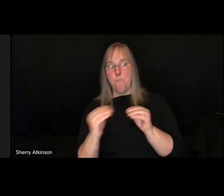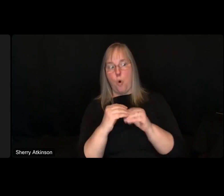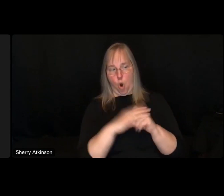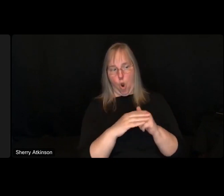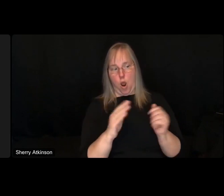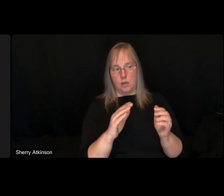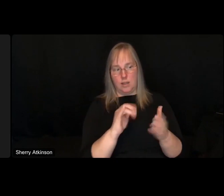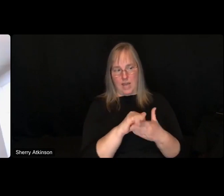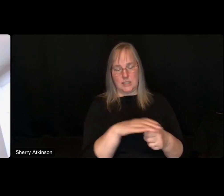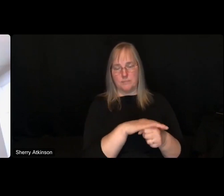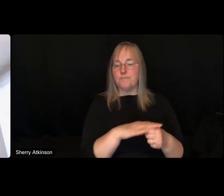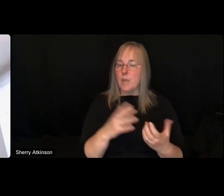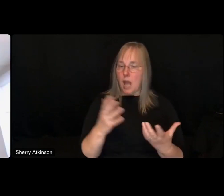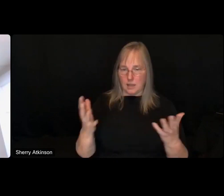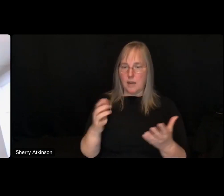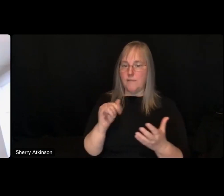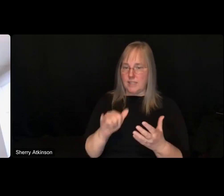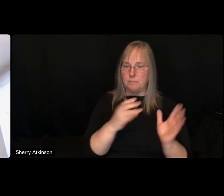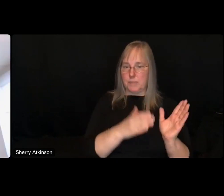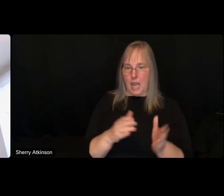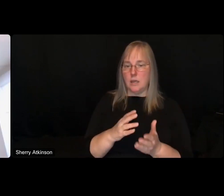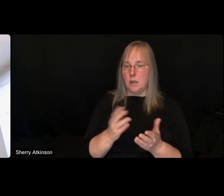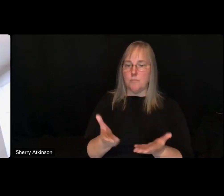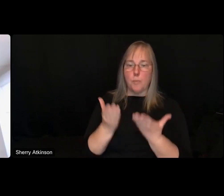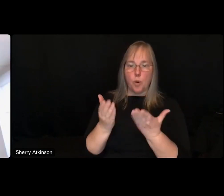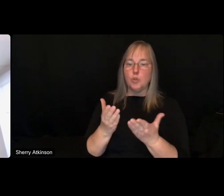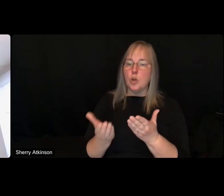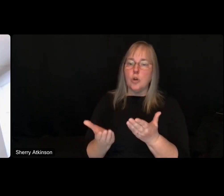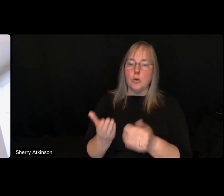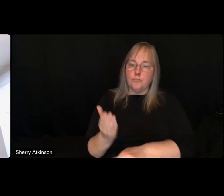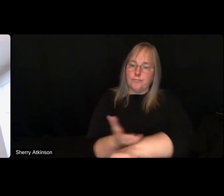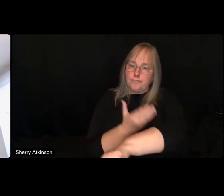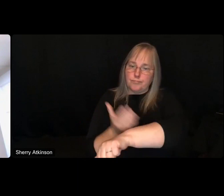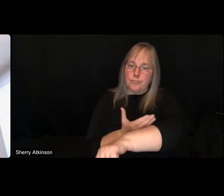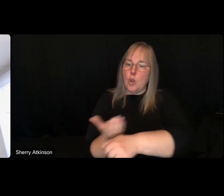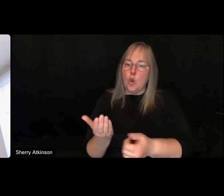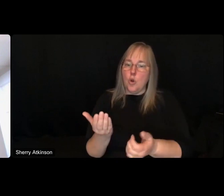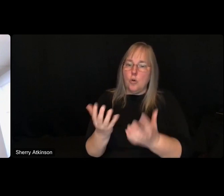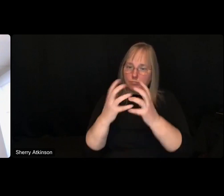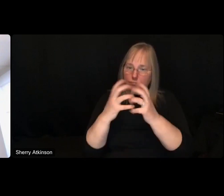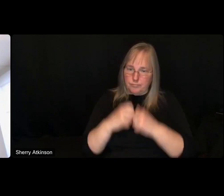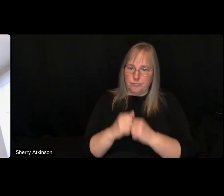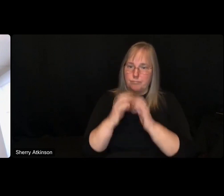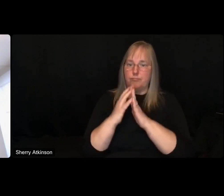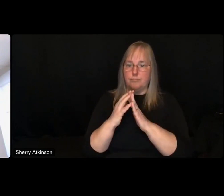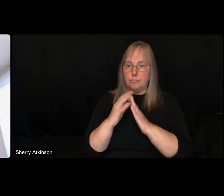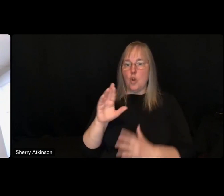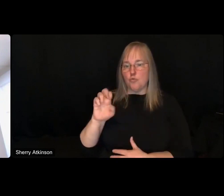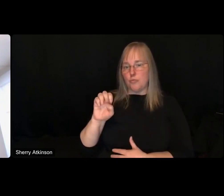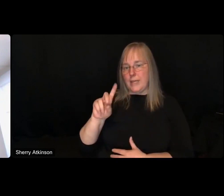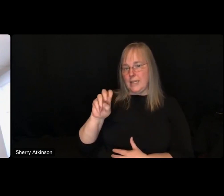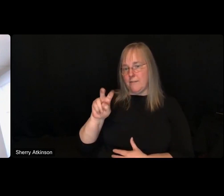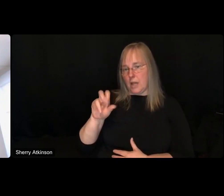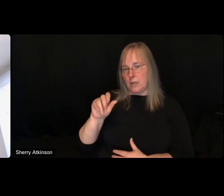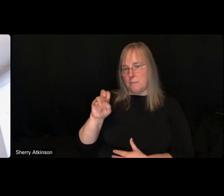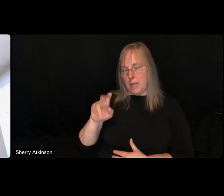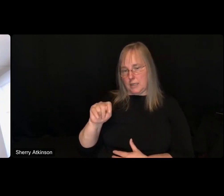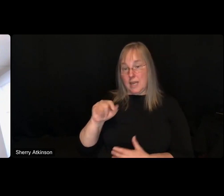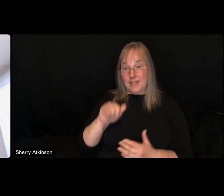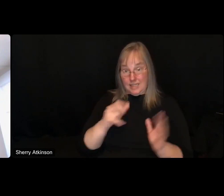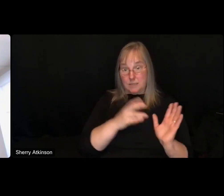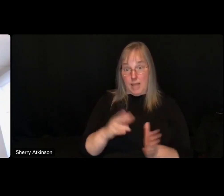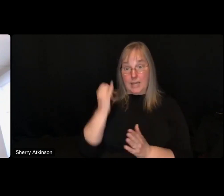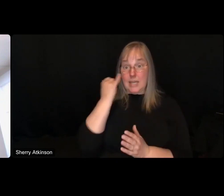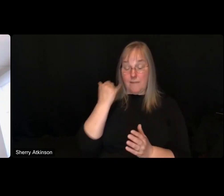proposing redevelopment. So one of the last slides I showed is that we're projecting that this plan, if we